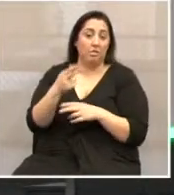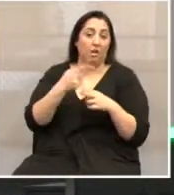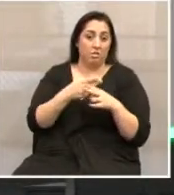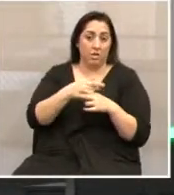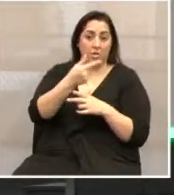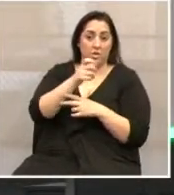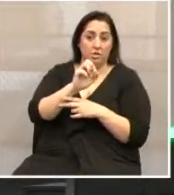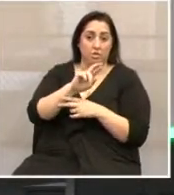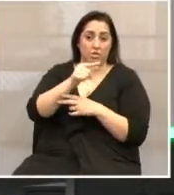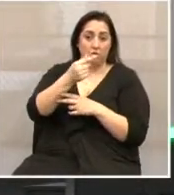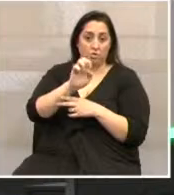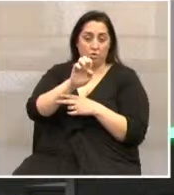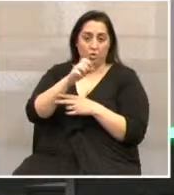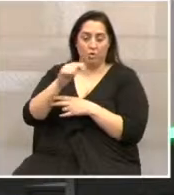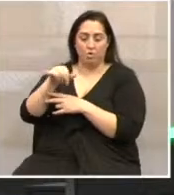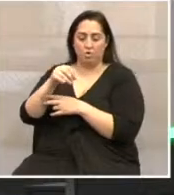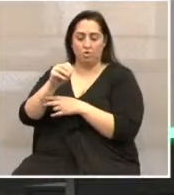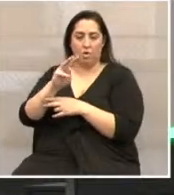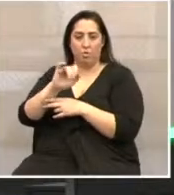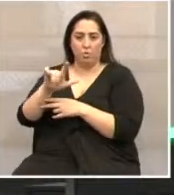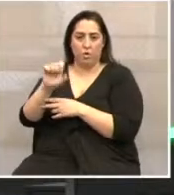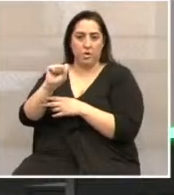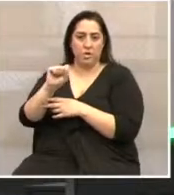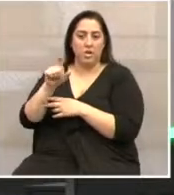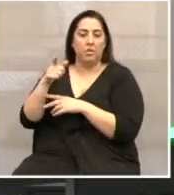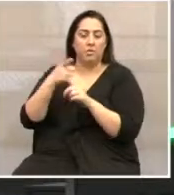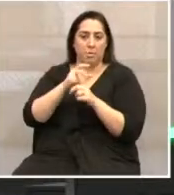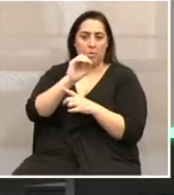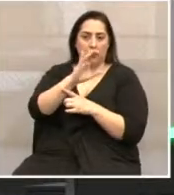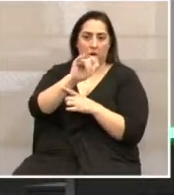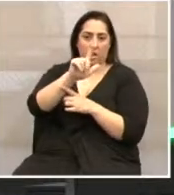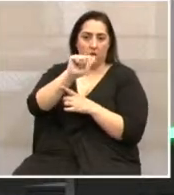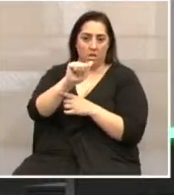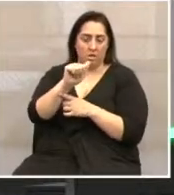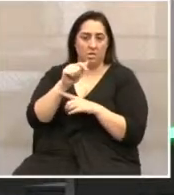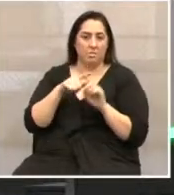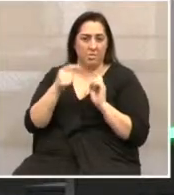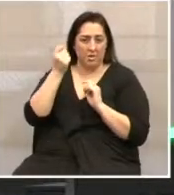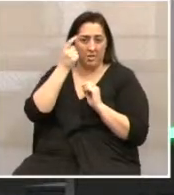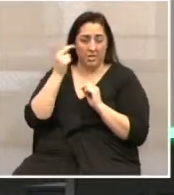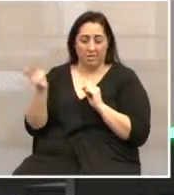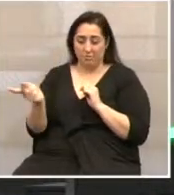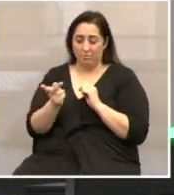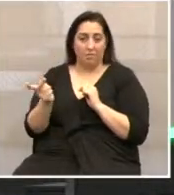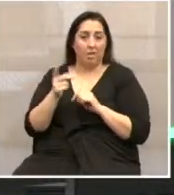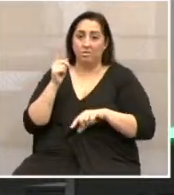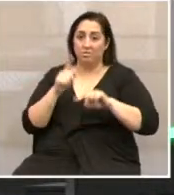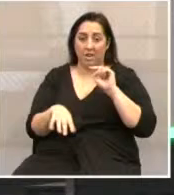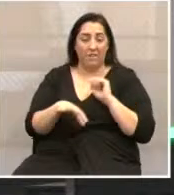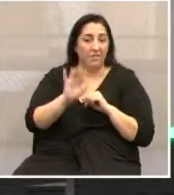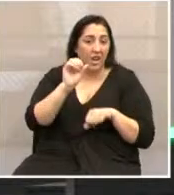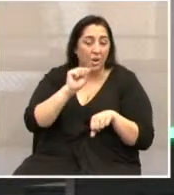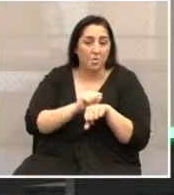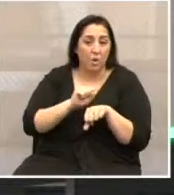George Giles. He was there in Ocala, but for some reason, Uncle George, could not find a job for